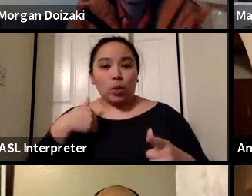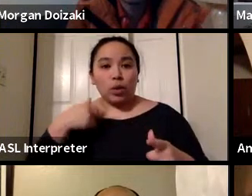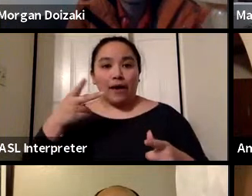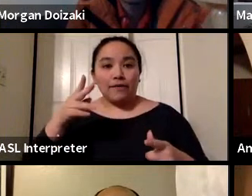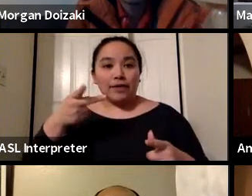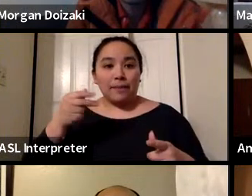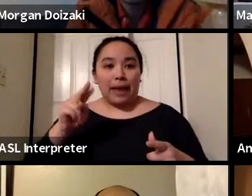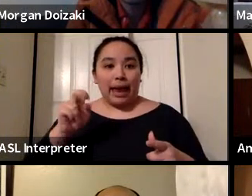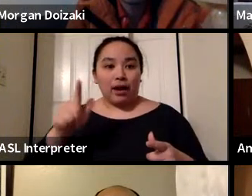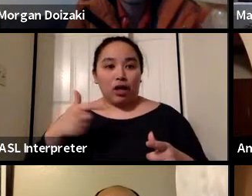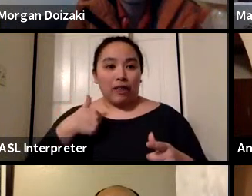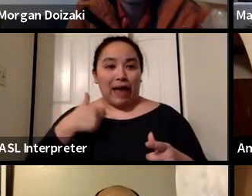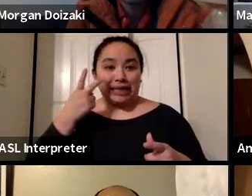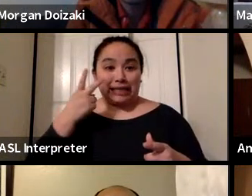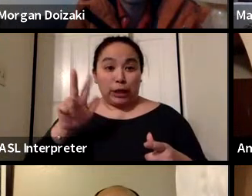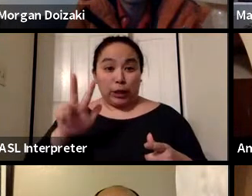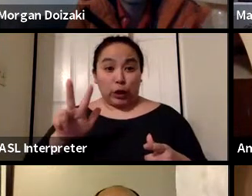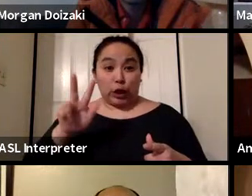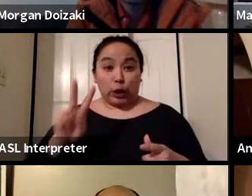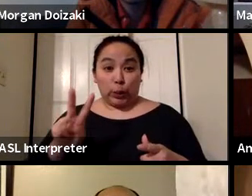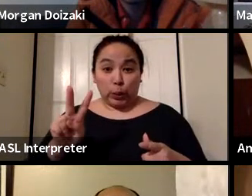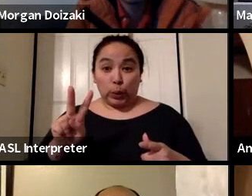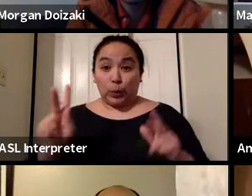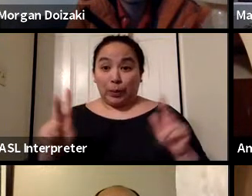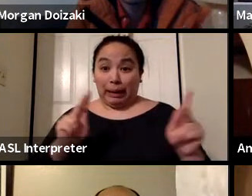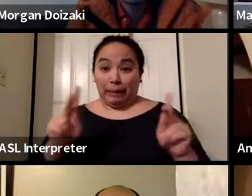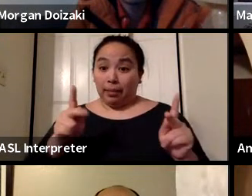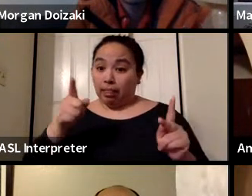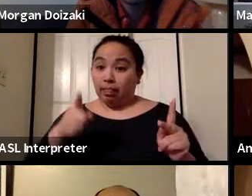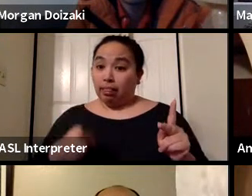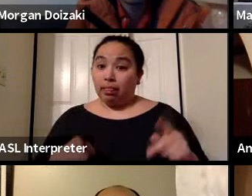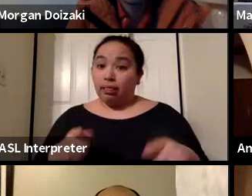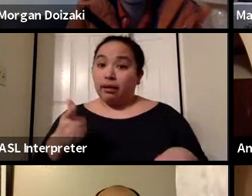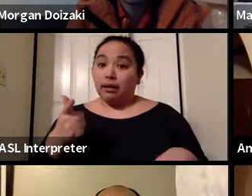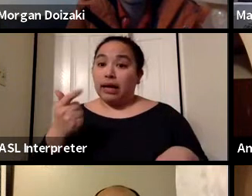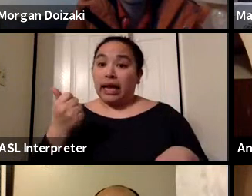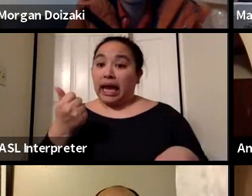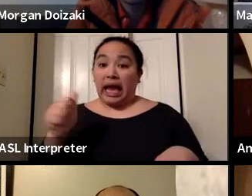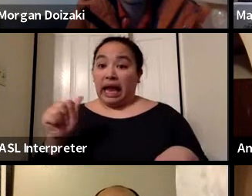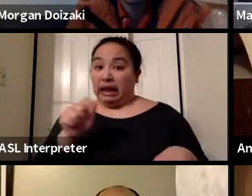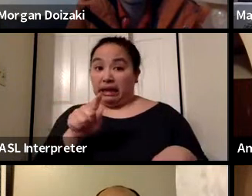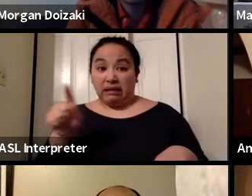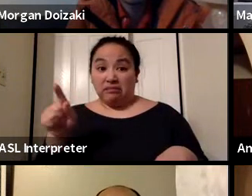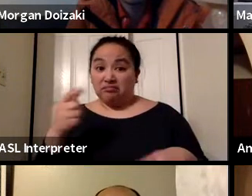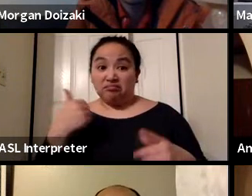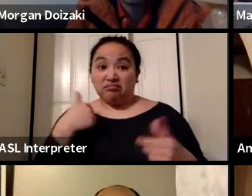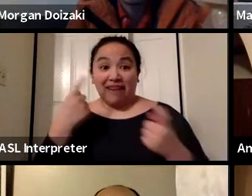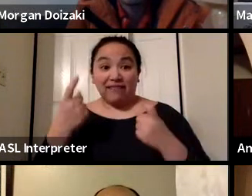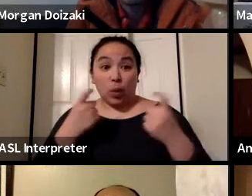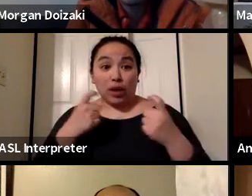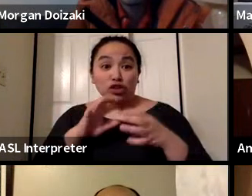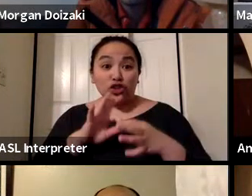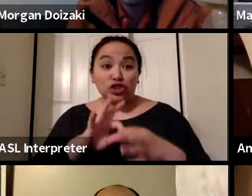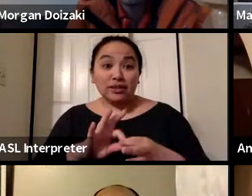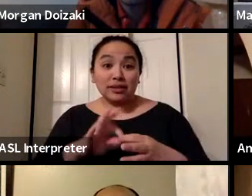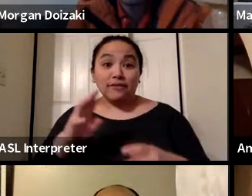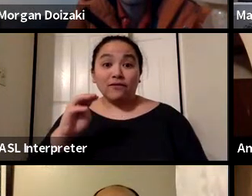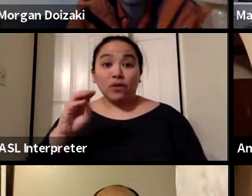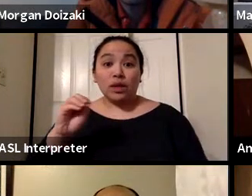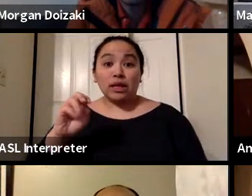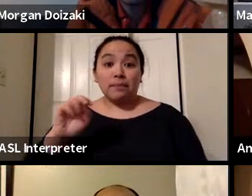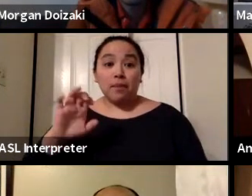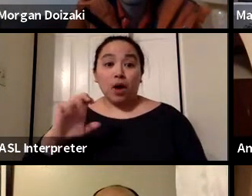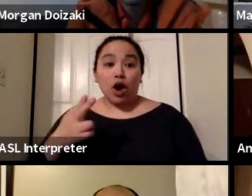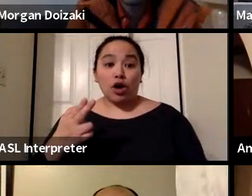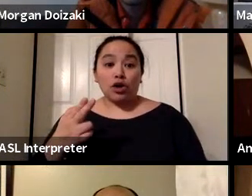we have about 32 public attendees. Anyone wishing to have any questions to the Housing Authority on the Monarch project? I